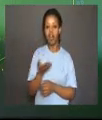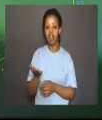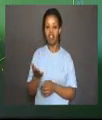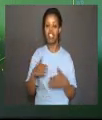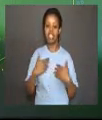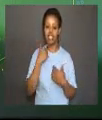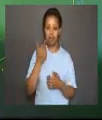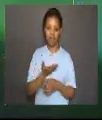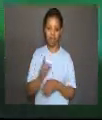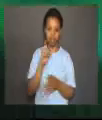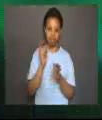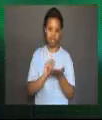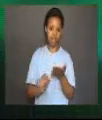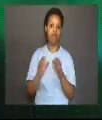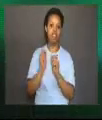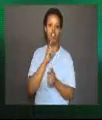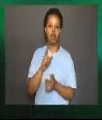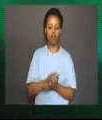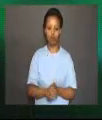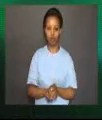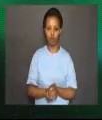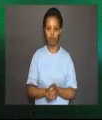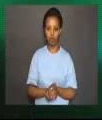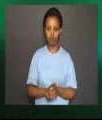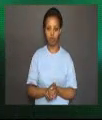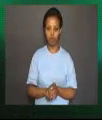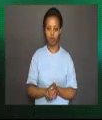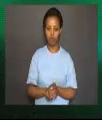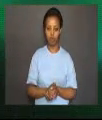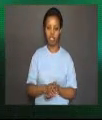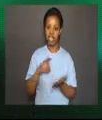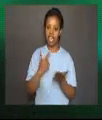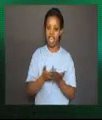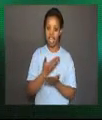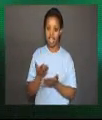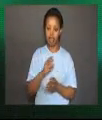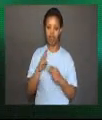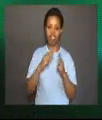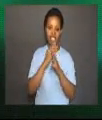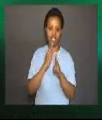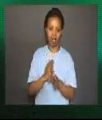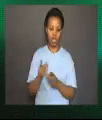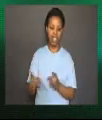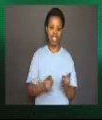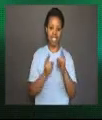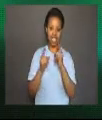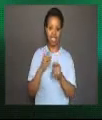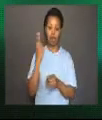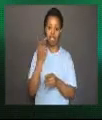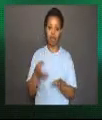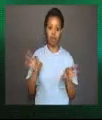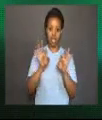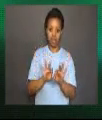interesting ideas. It is important to use scientific methods